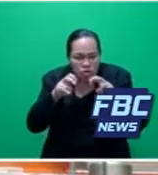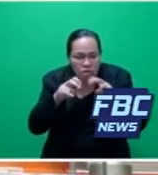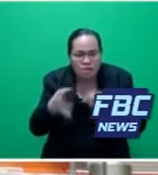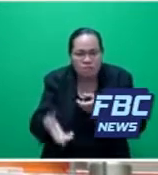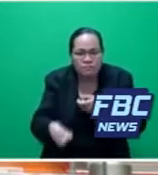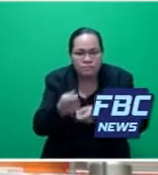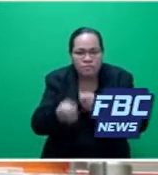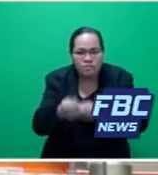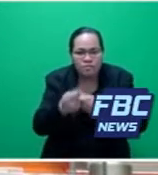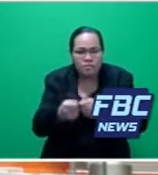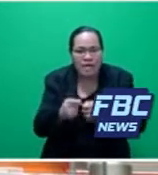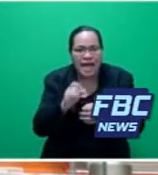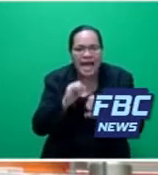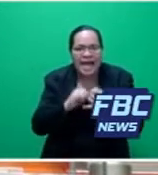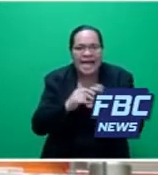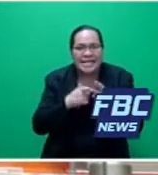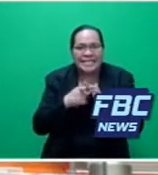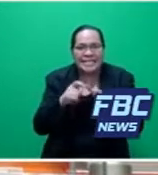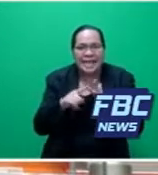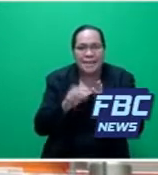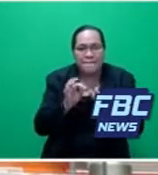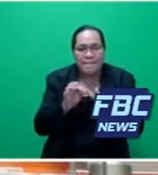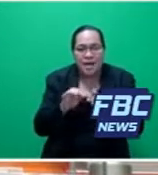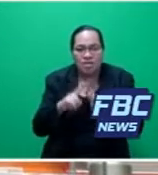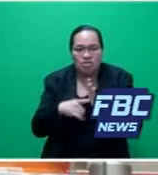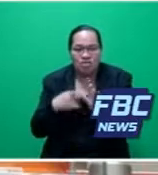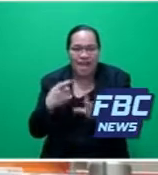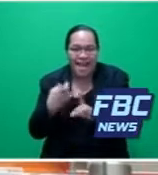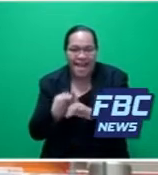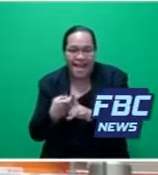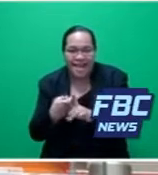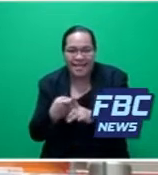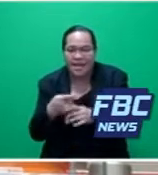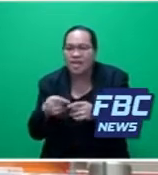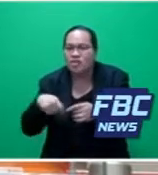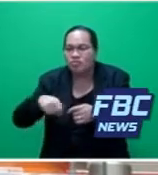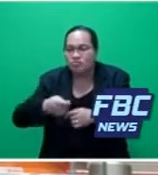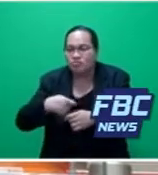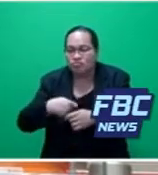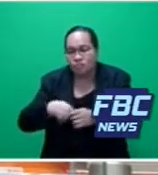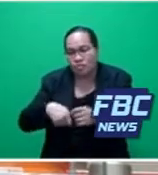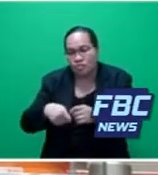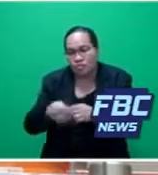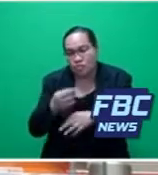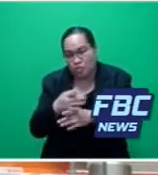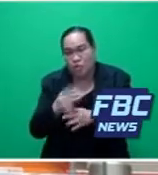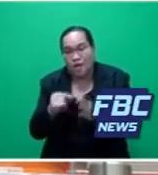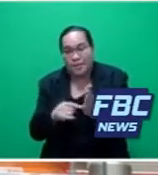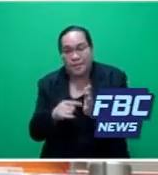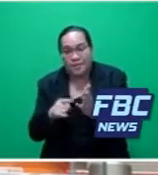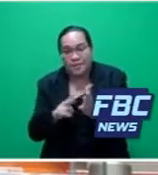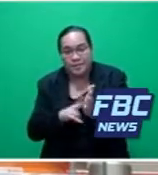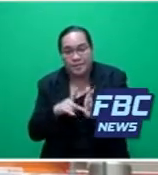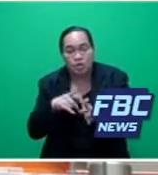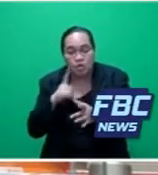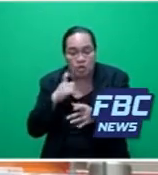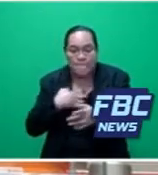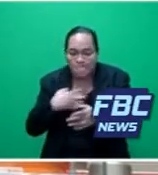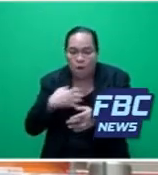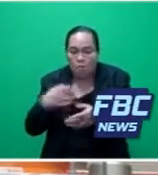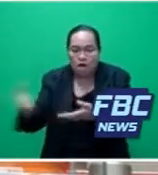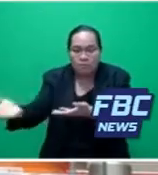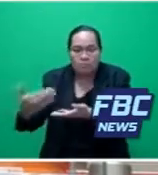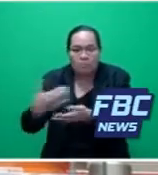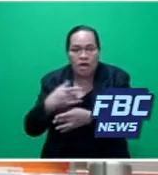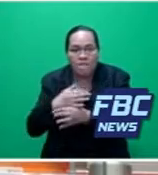which is more readily available in order to meet its annual supply of processed tuna loins. PAFCO is also attempting to get more skipjack for its own